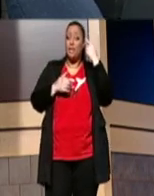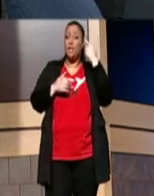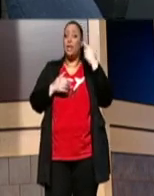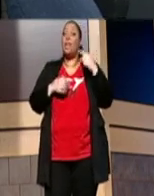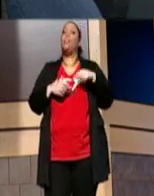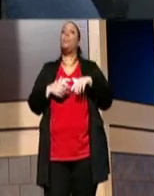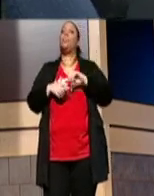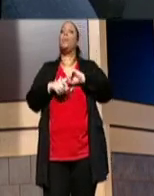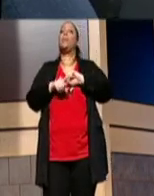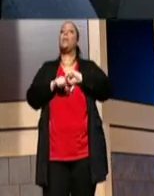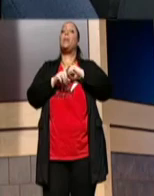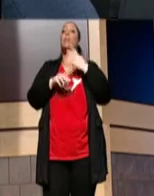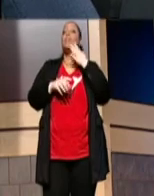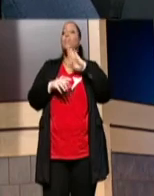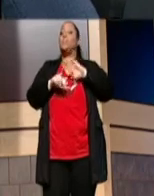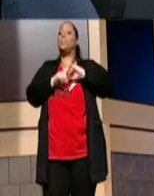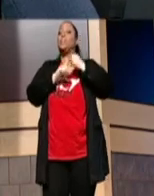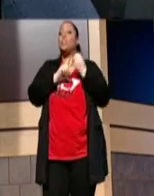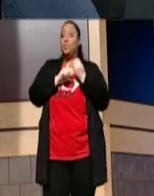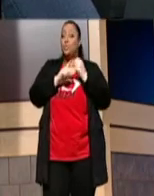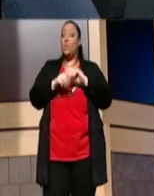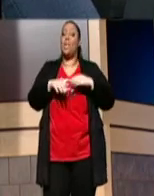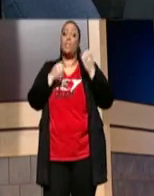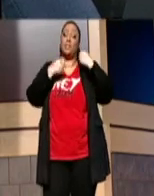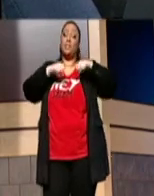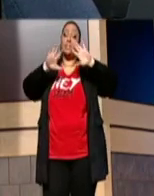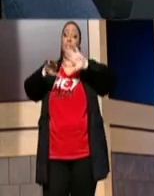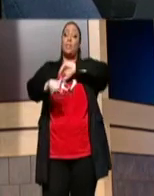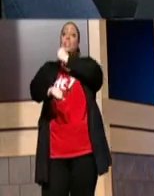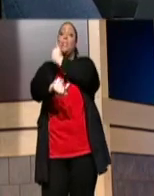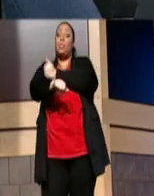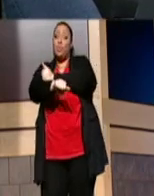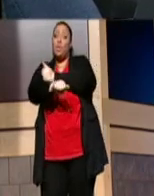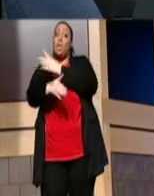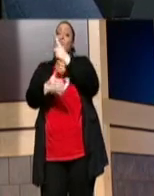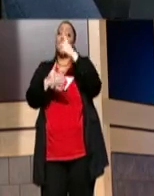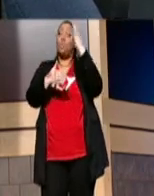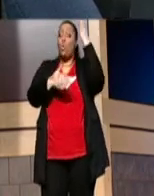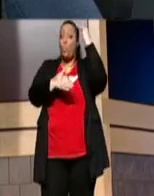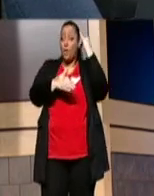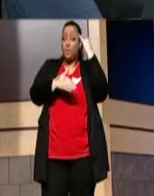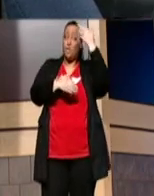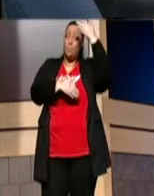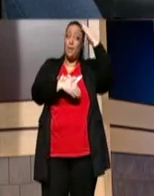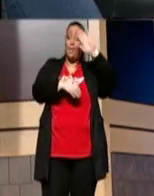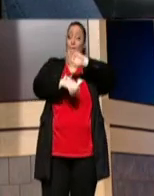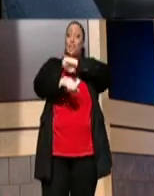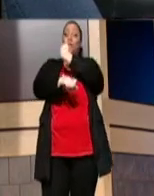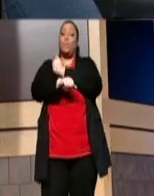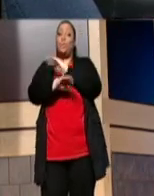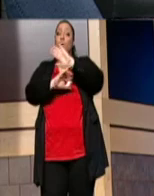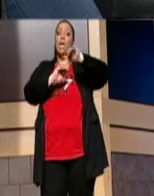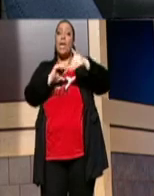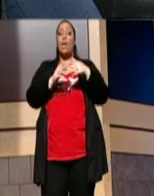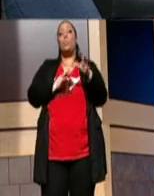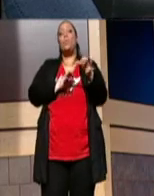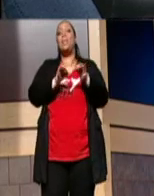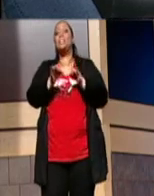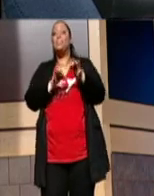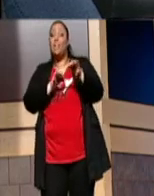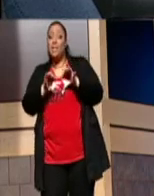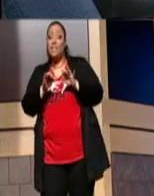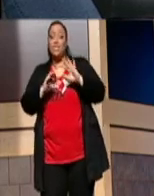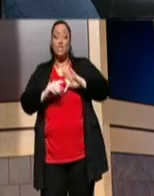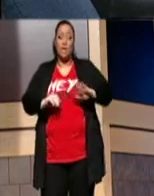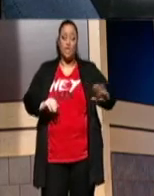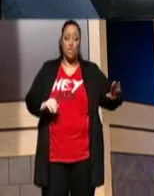crisis, we have to come under that authority. Uh-huh. So why shouldn't the authority be a godly authority? Look, somebody asked, how do we explain this, Pastor, to our children?